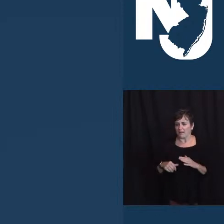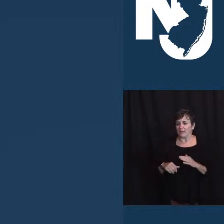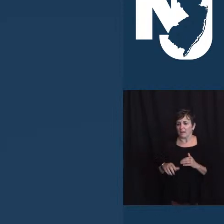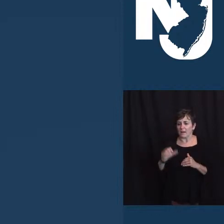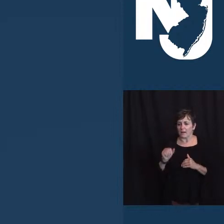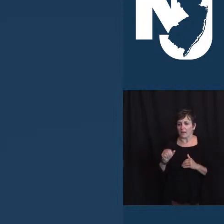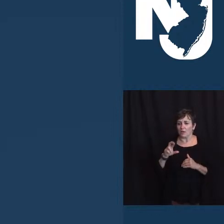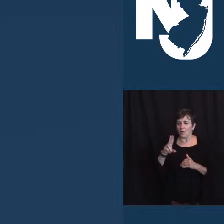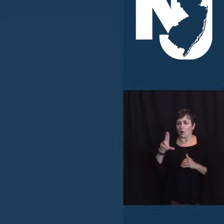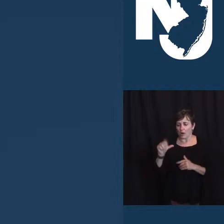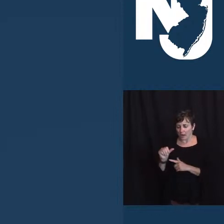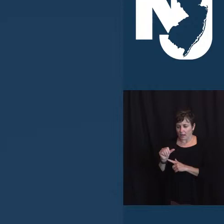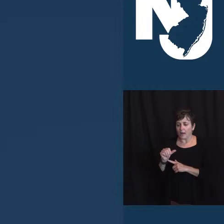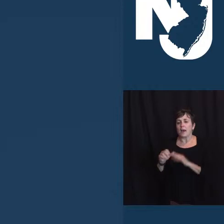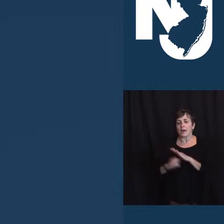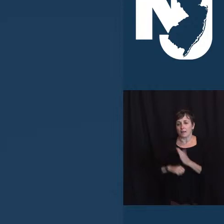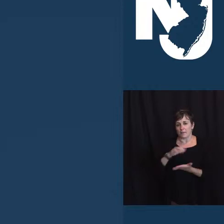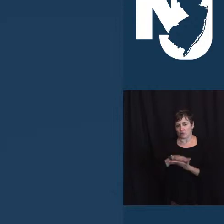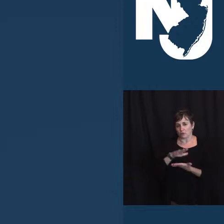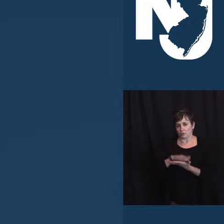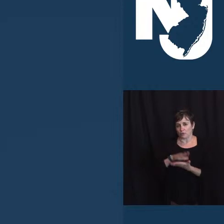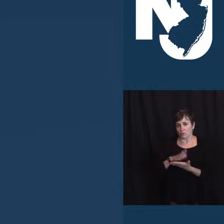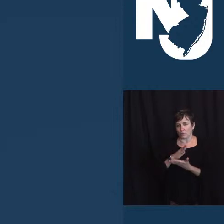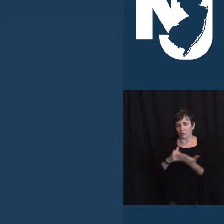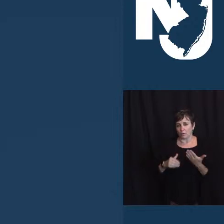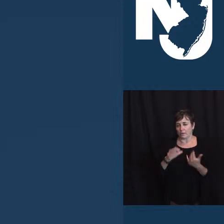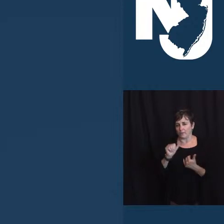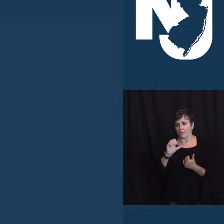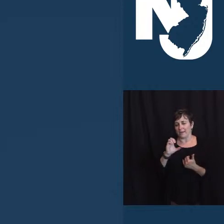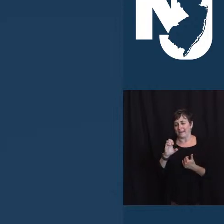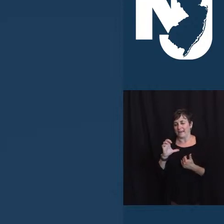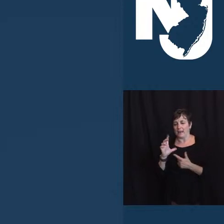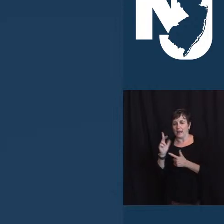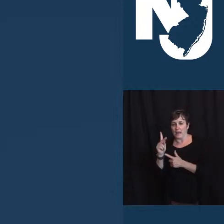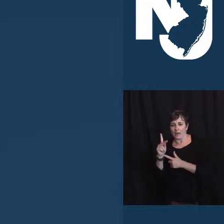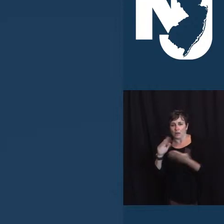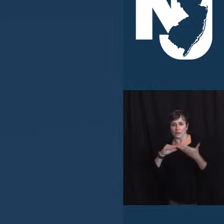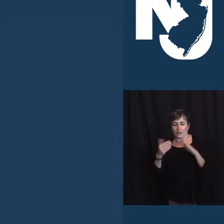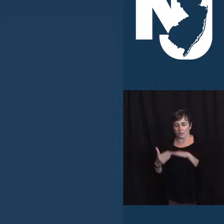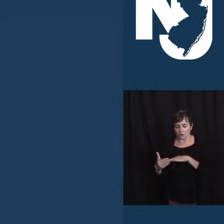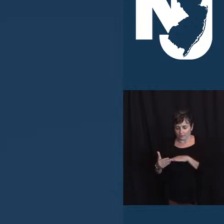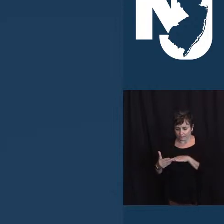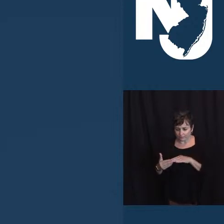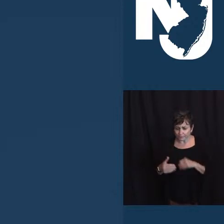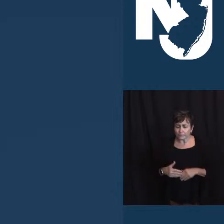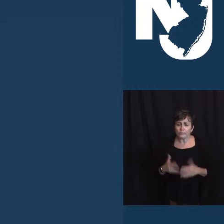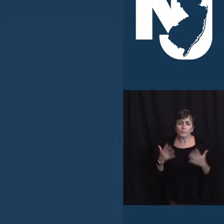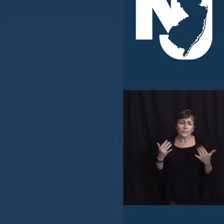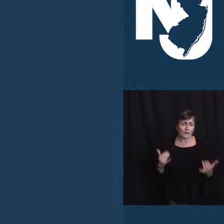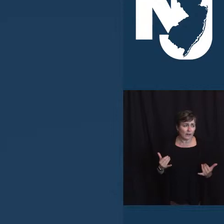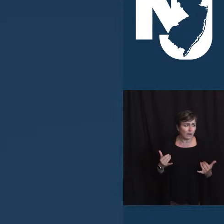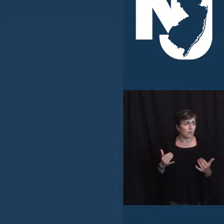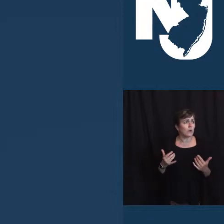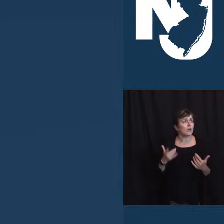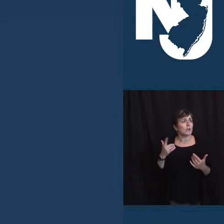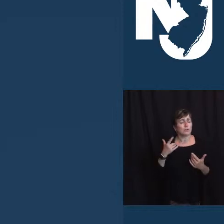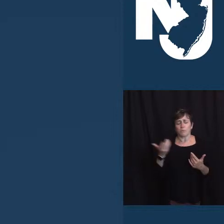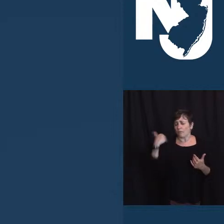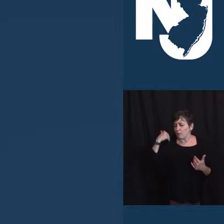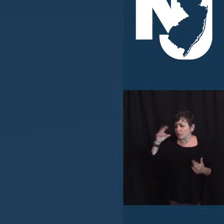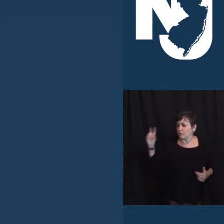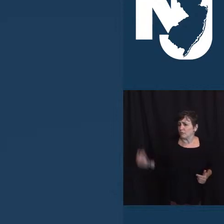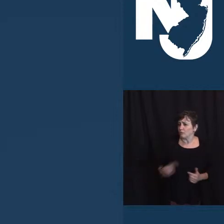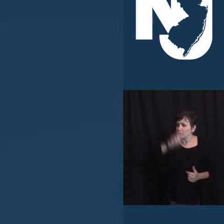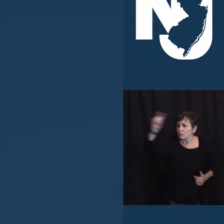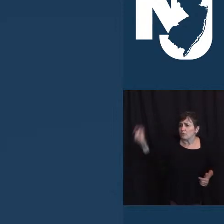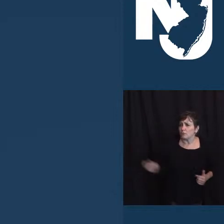the Elk Township Public Schools. Together with her late husband, Richard, Donna undertook travels that took her to unique